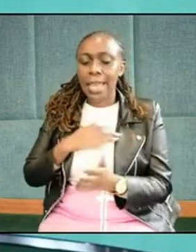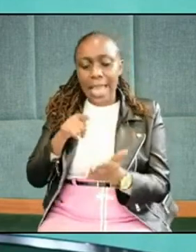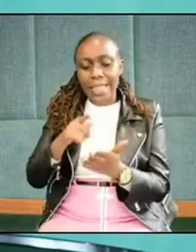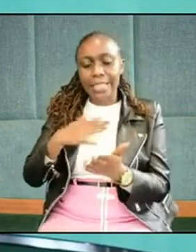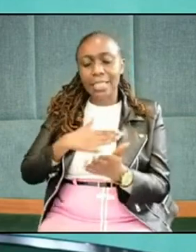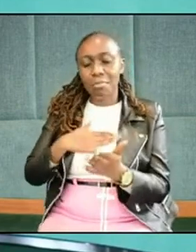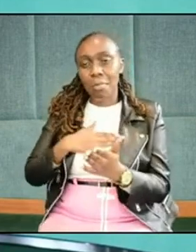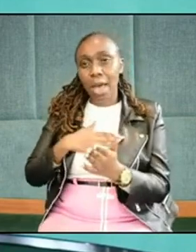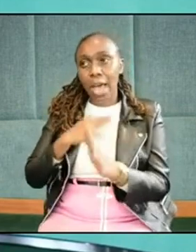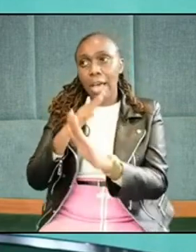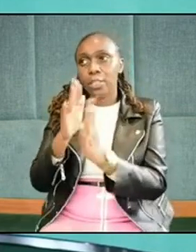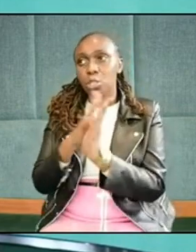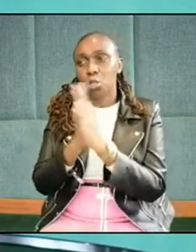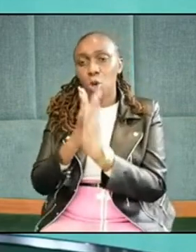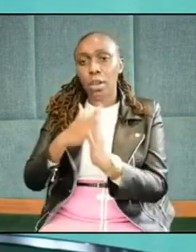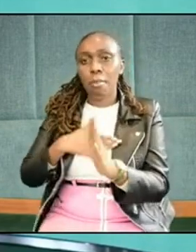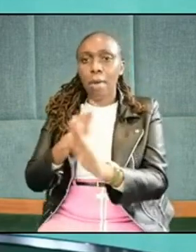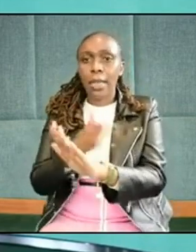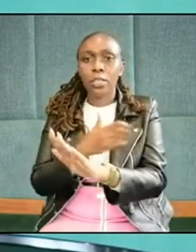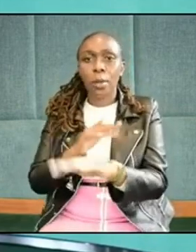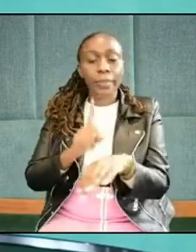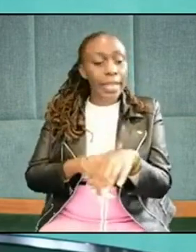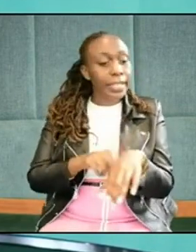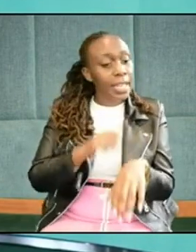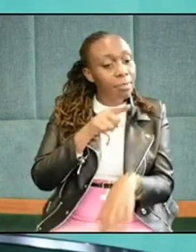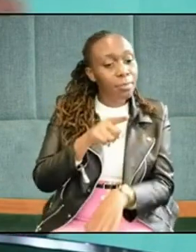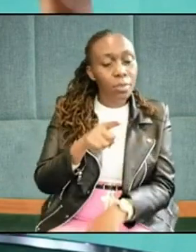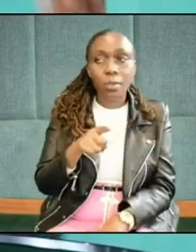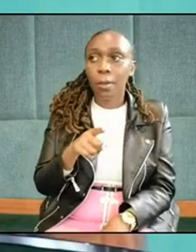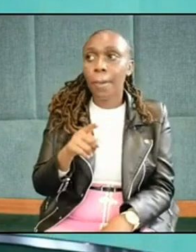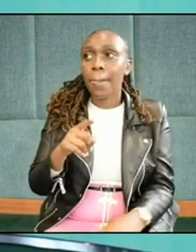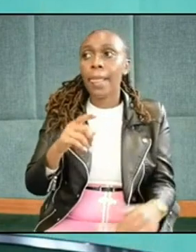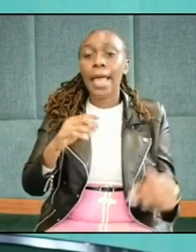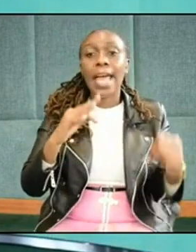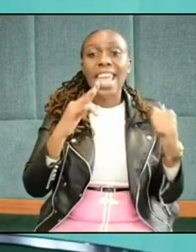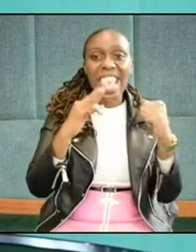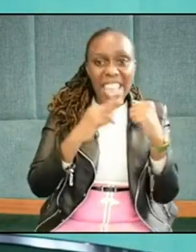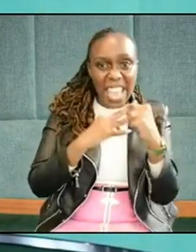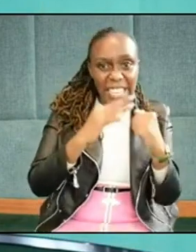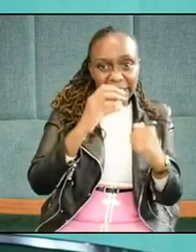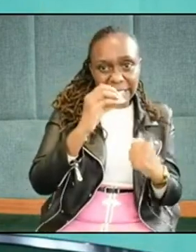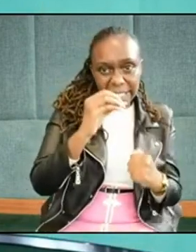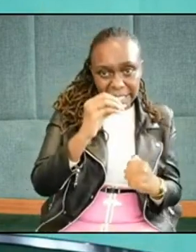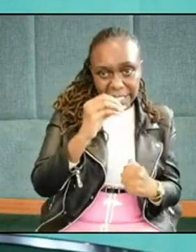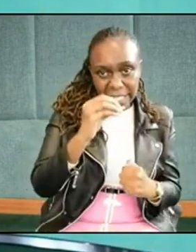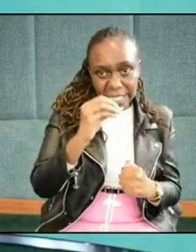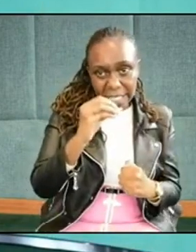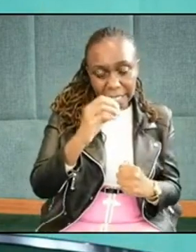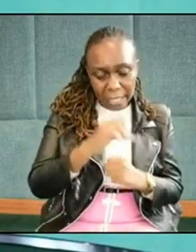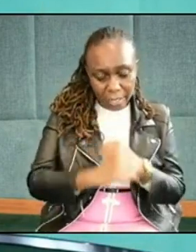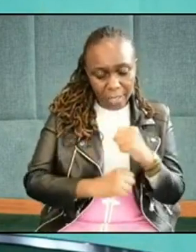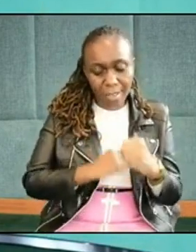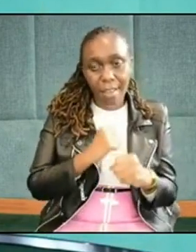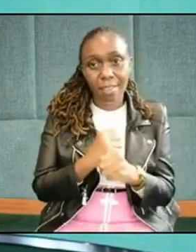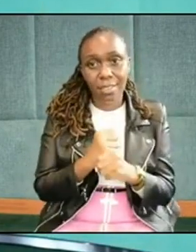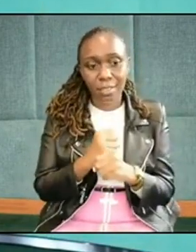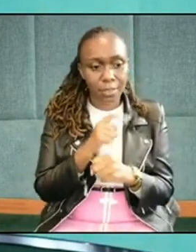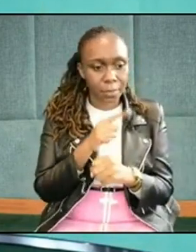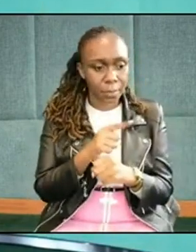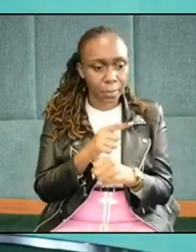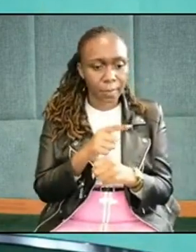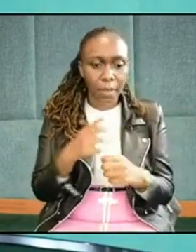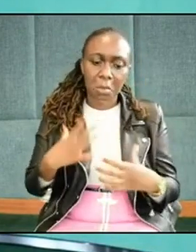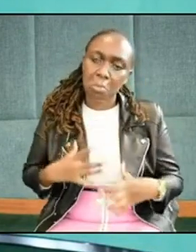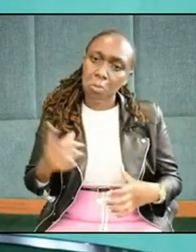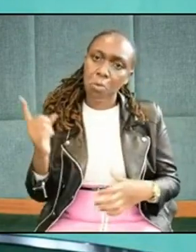my song. When she was 80 years of age, she lived until then. They came to her and they said